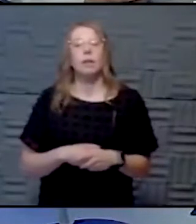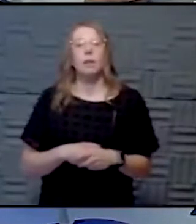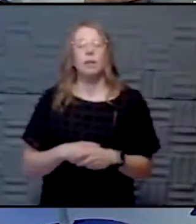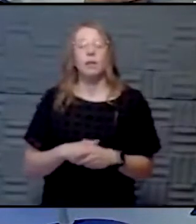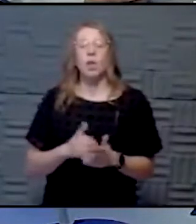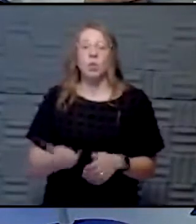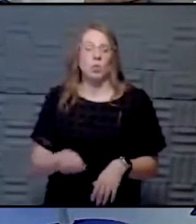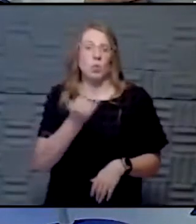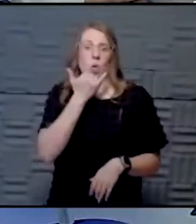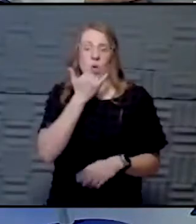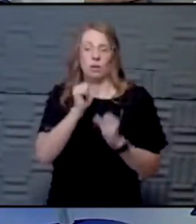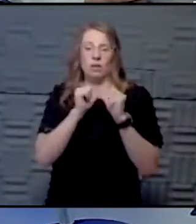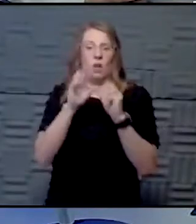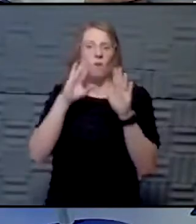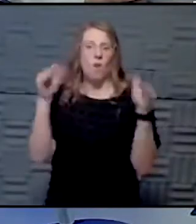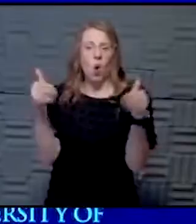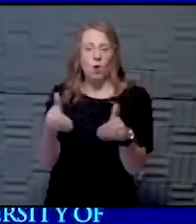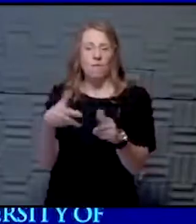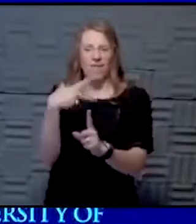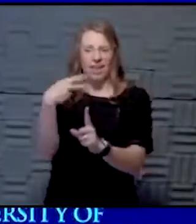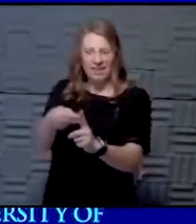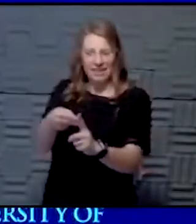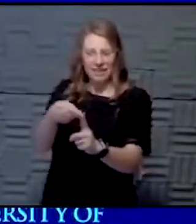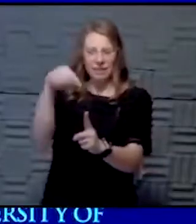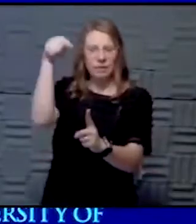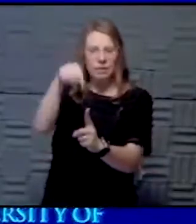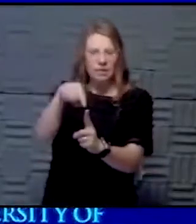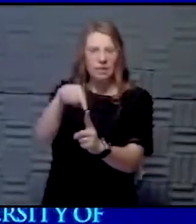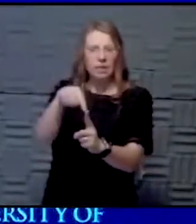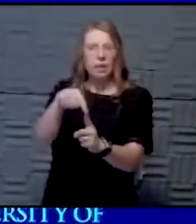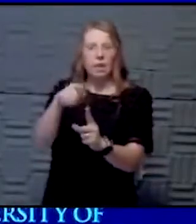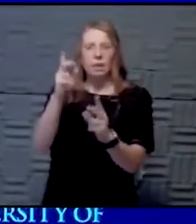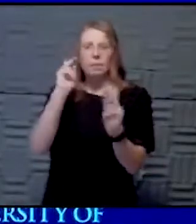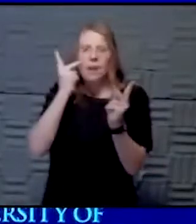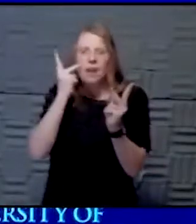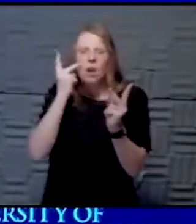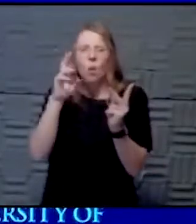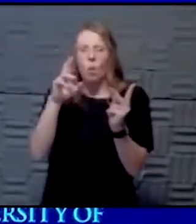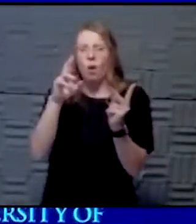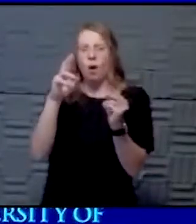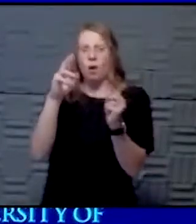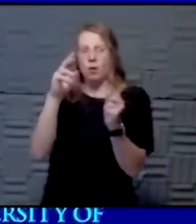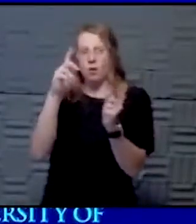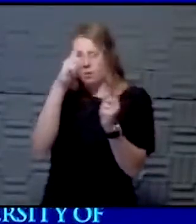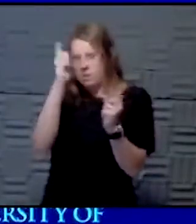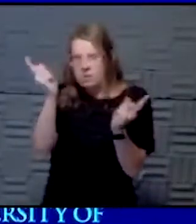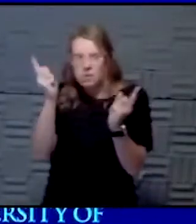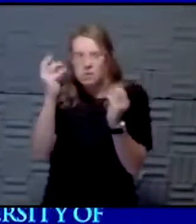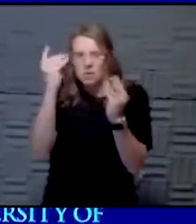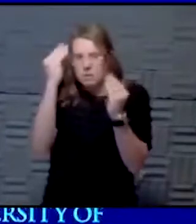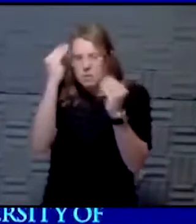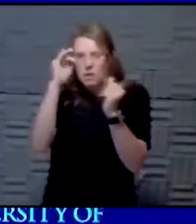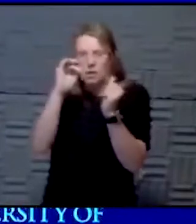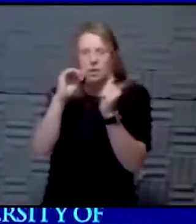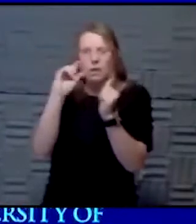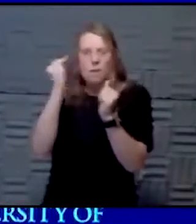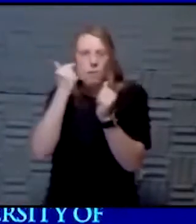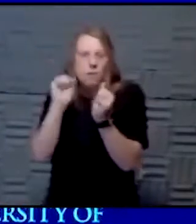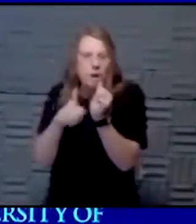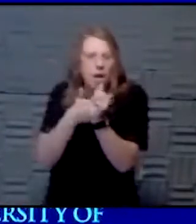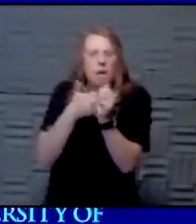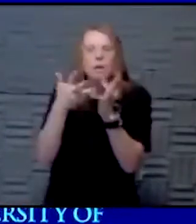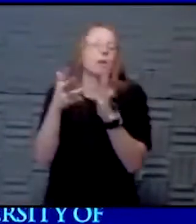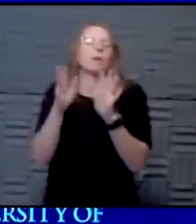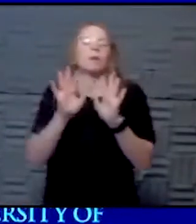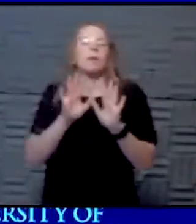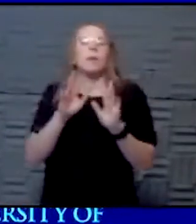wrong to continually focus on vaccination with paranoia or conspiracy theories. The reality is COVID-19